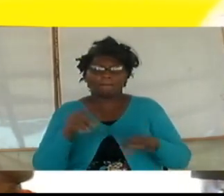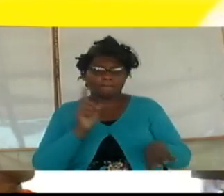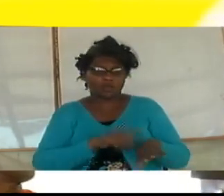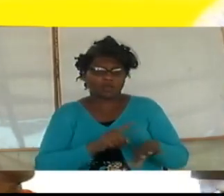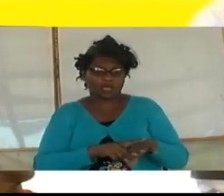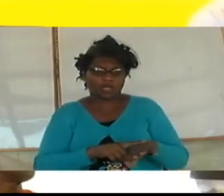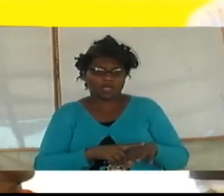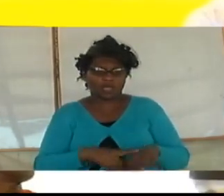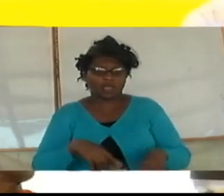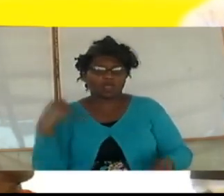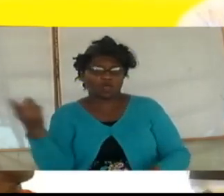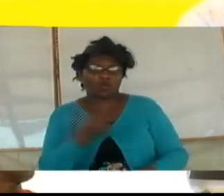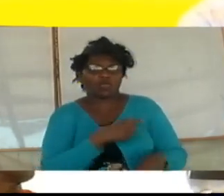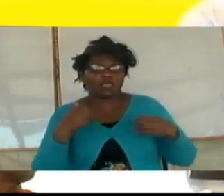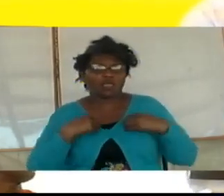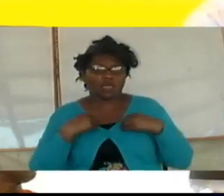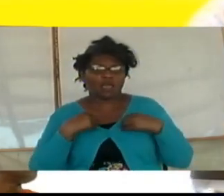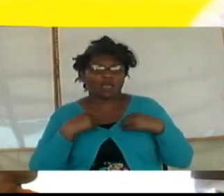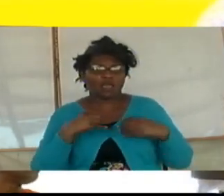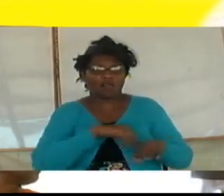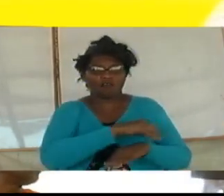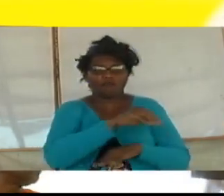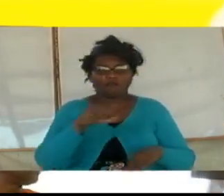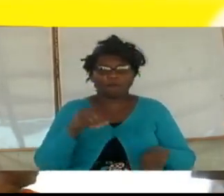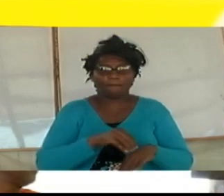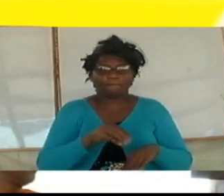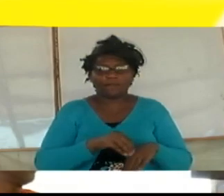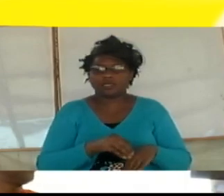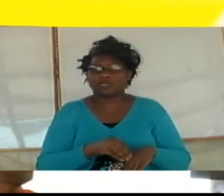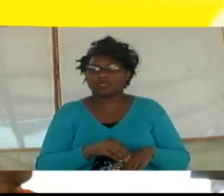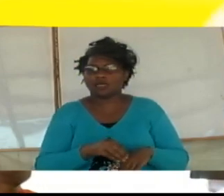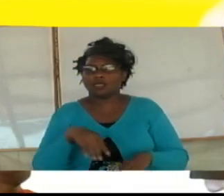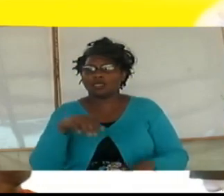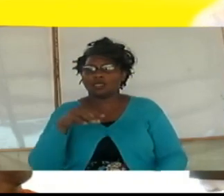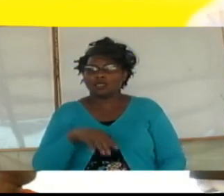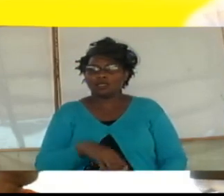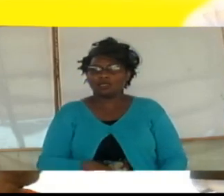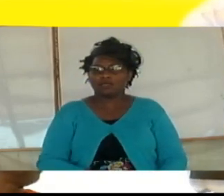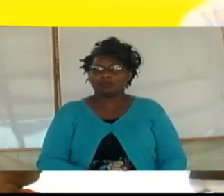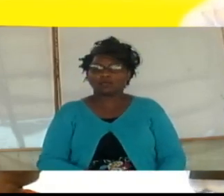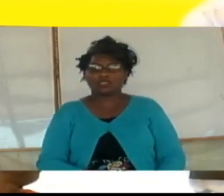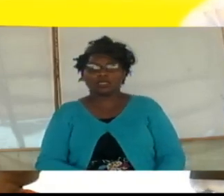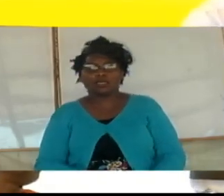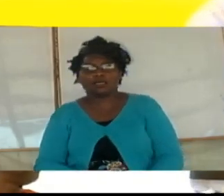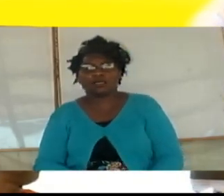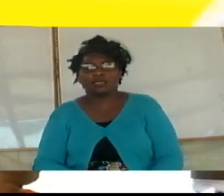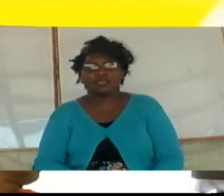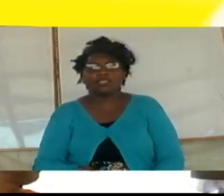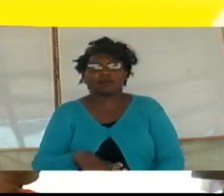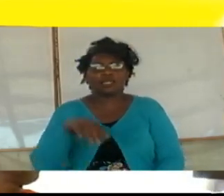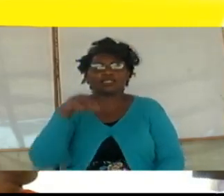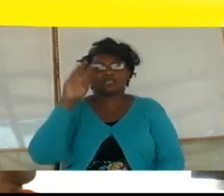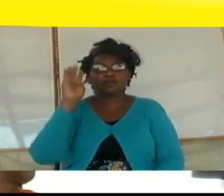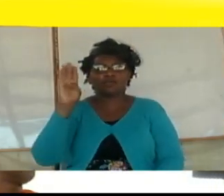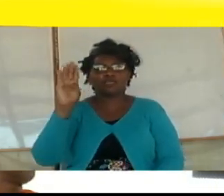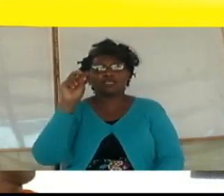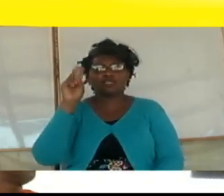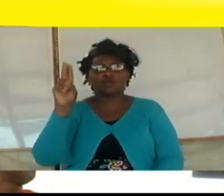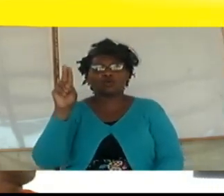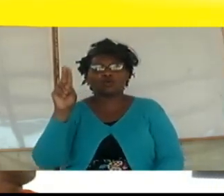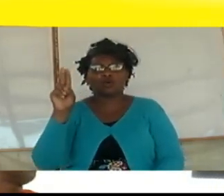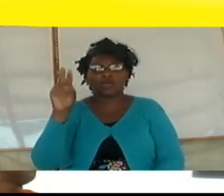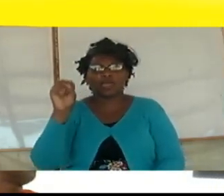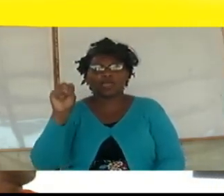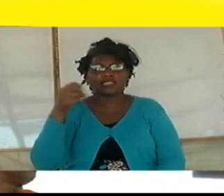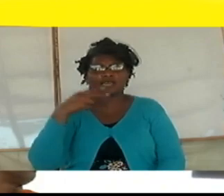Minister Boucher with us, young Minister Boucher, our bass guitar player. I'm going to